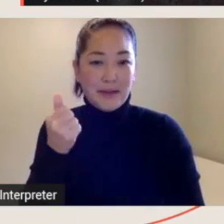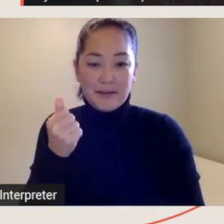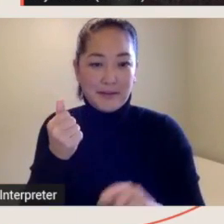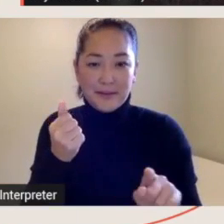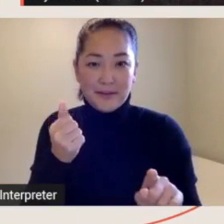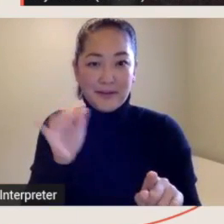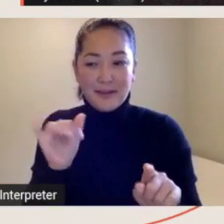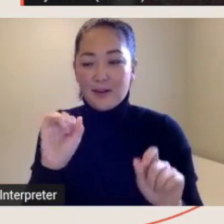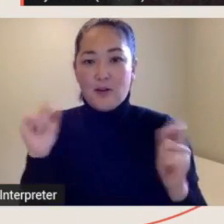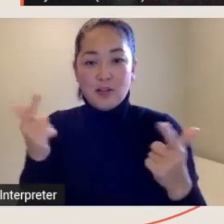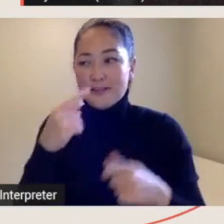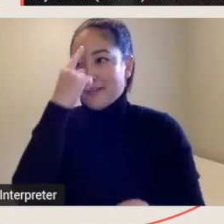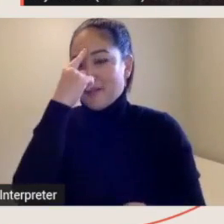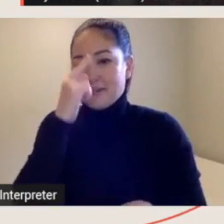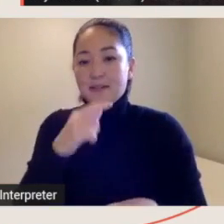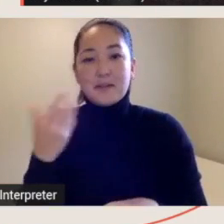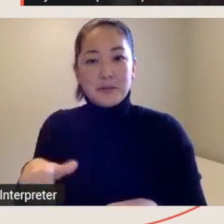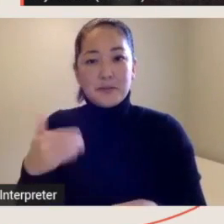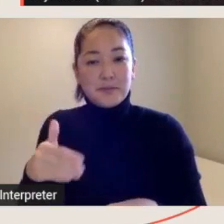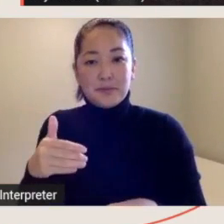have imagined it to be.